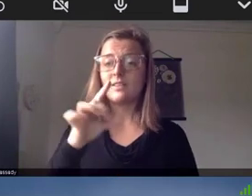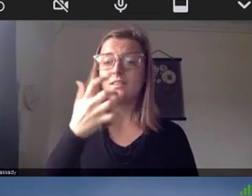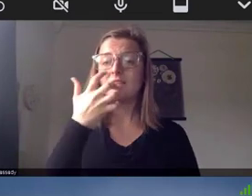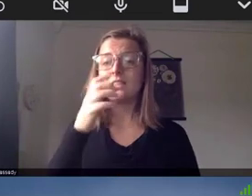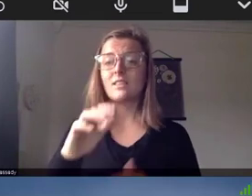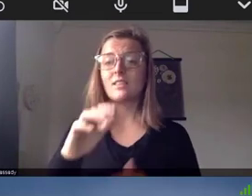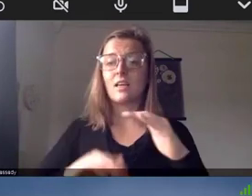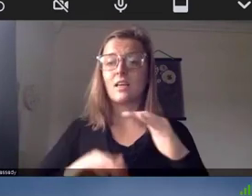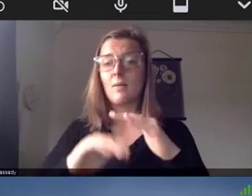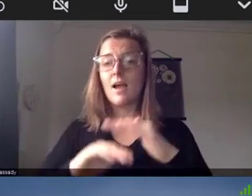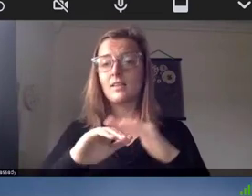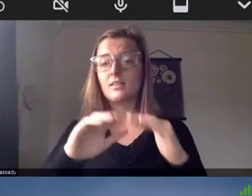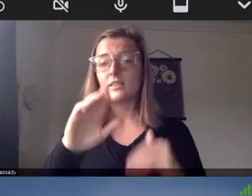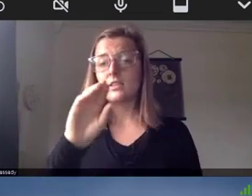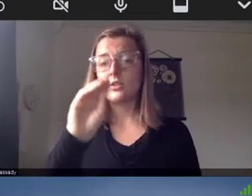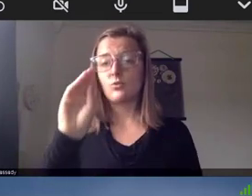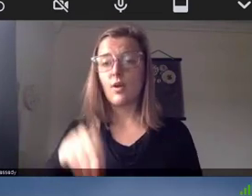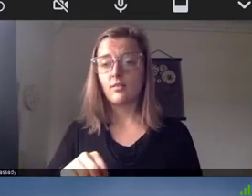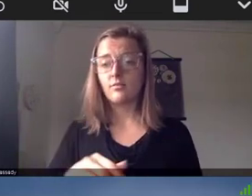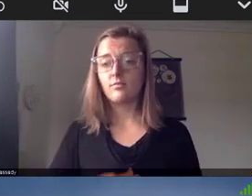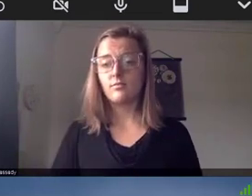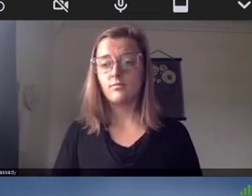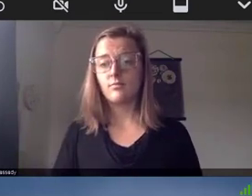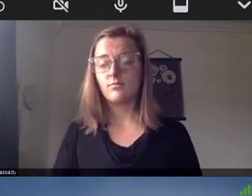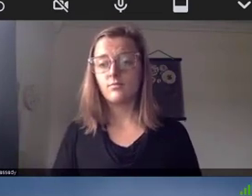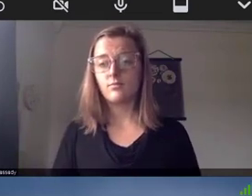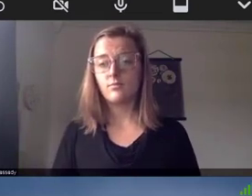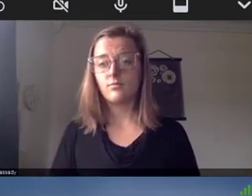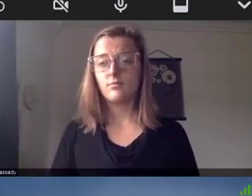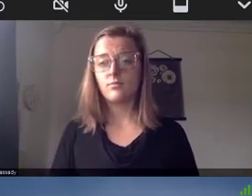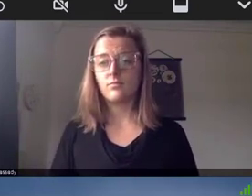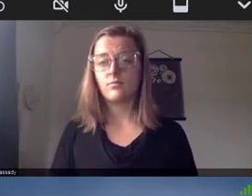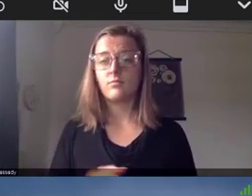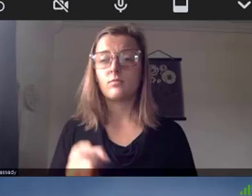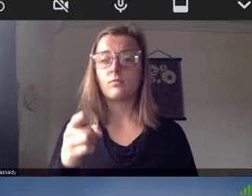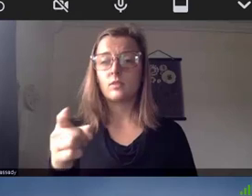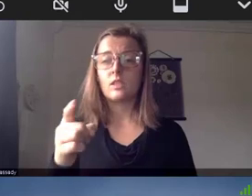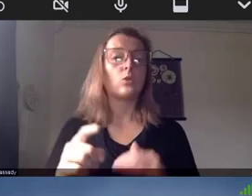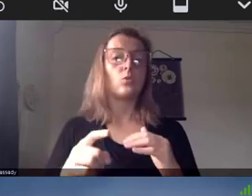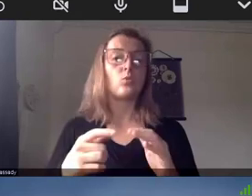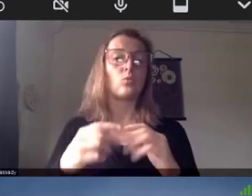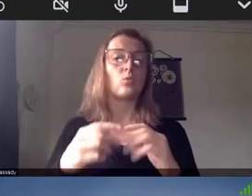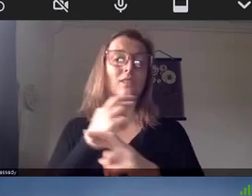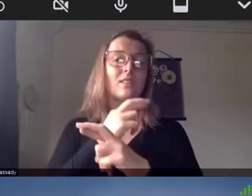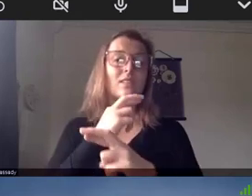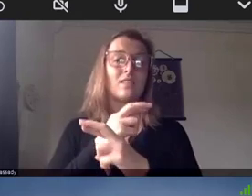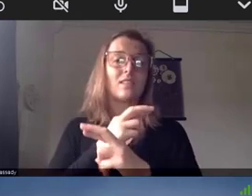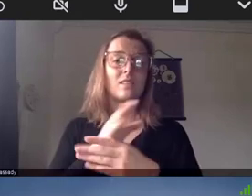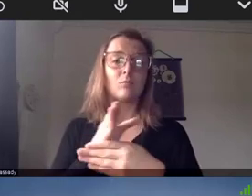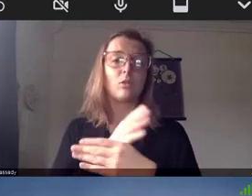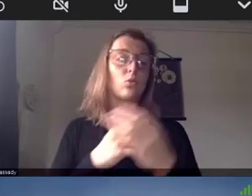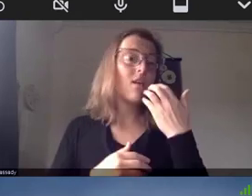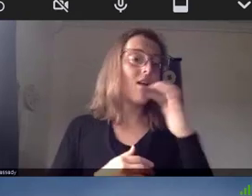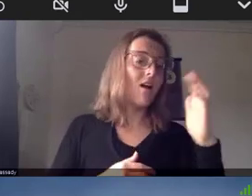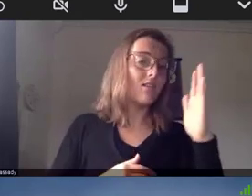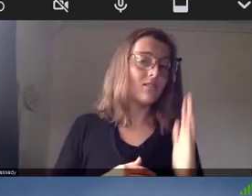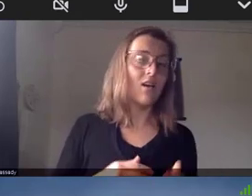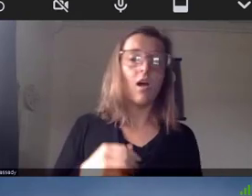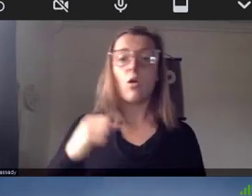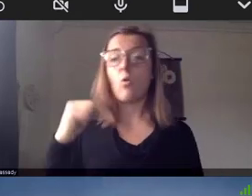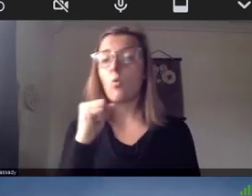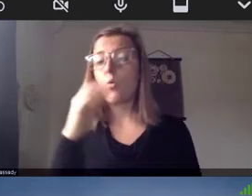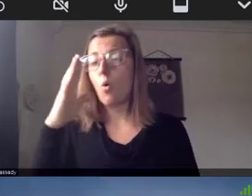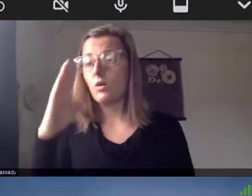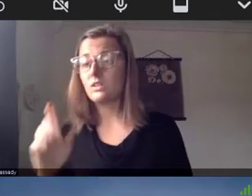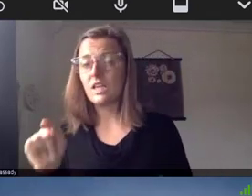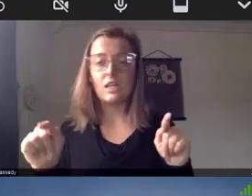We need to know the resistance between the hot side and the cold side of our fluid. So that's made up of convection on the inside